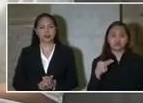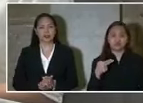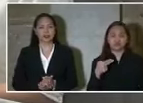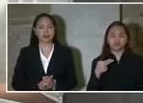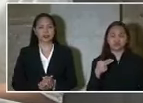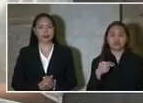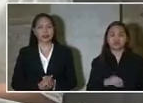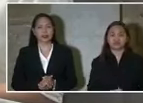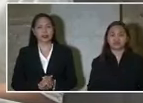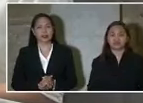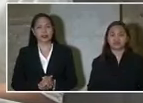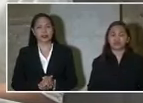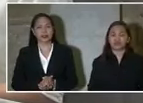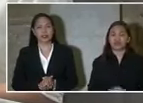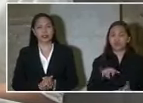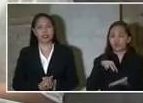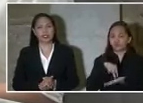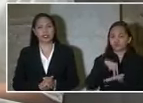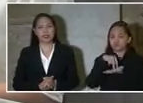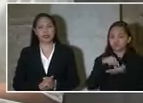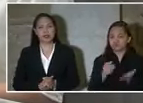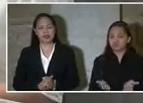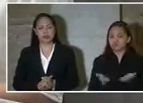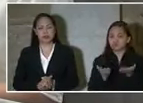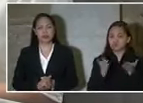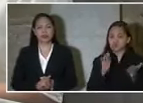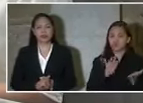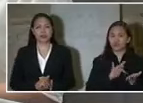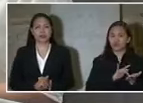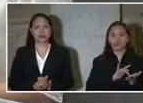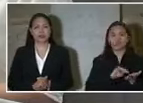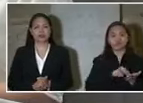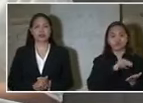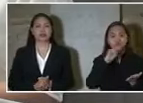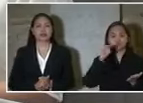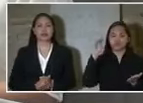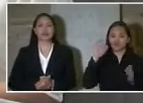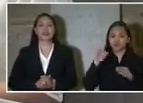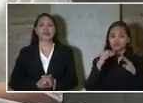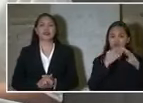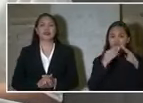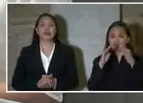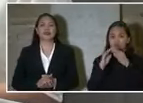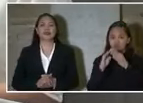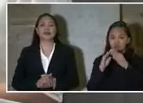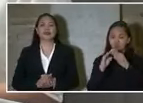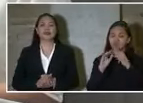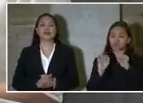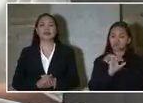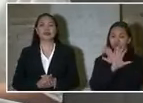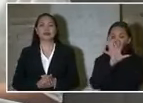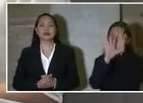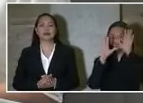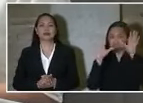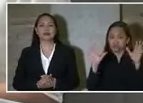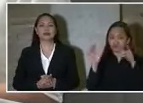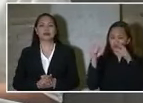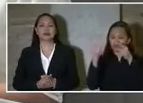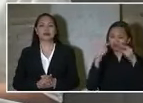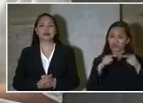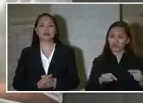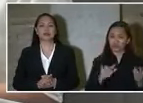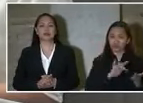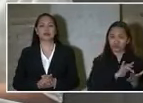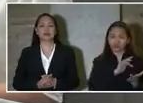Rise up in splendor, Jerusalem. Your light has come. The glory of the Lord shines upon